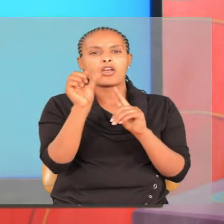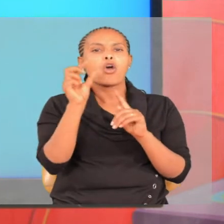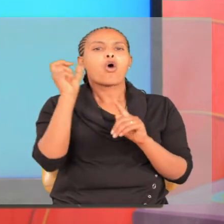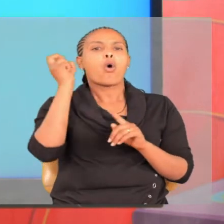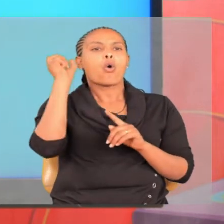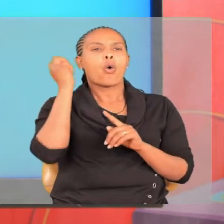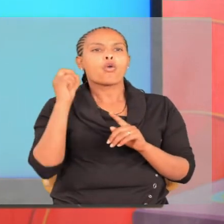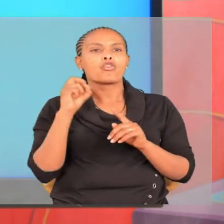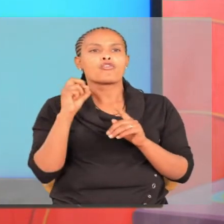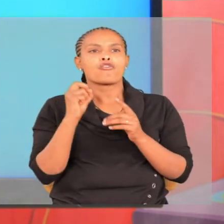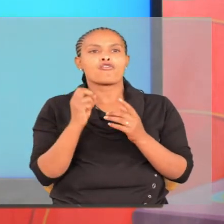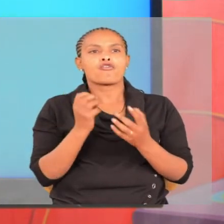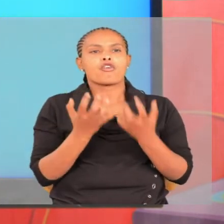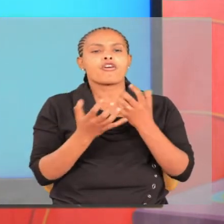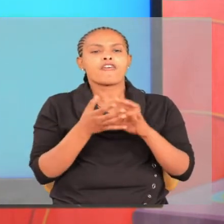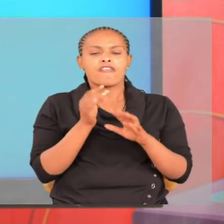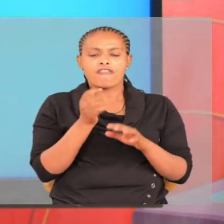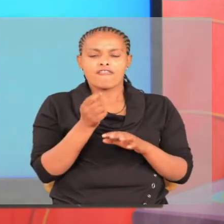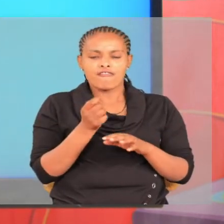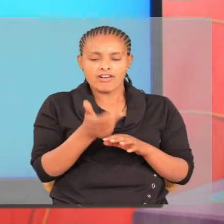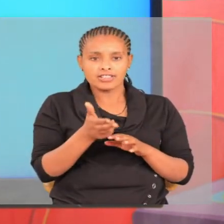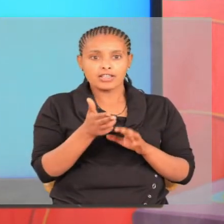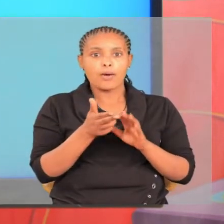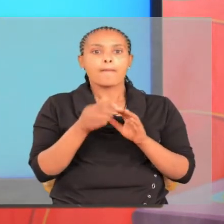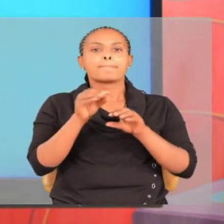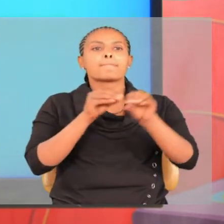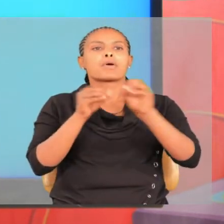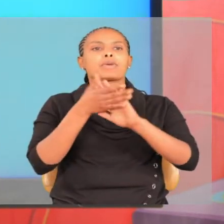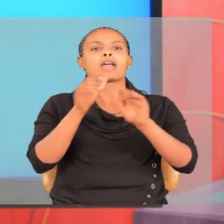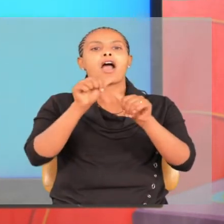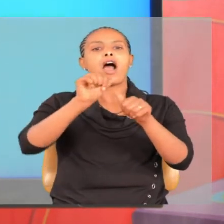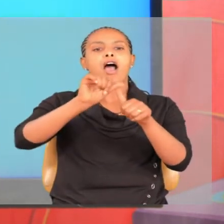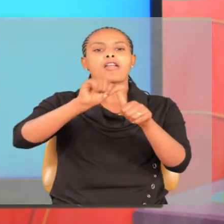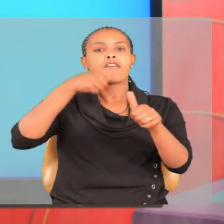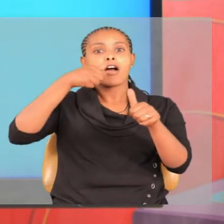foil with fast-moving alpha particles.